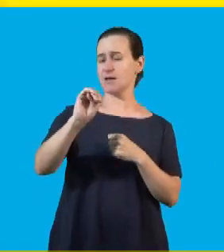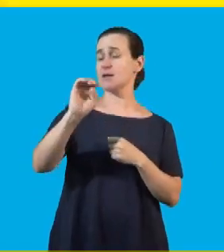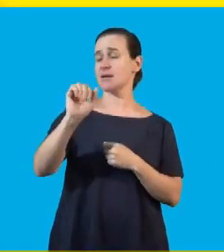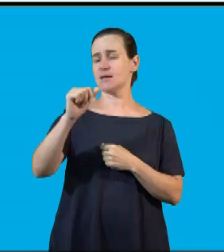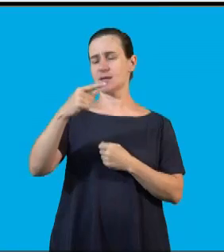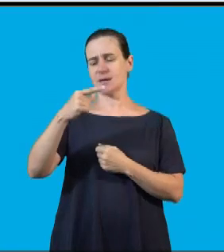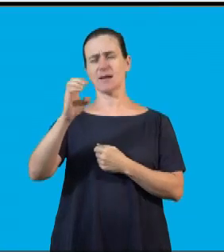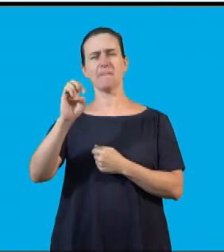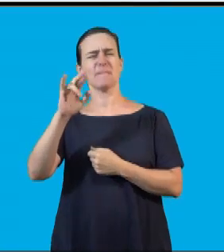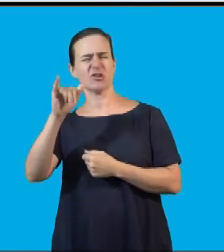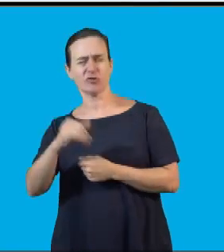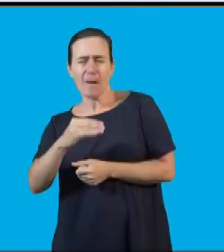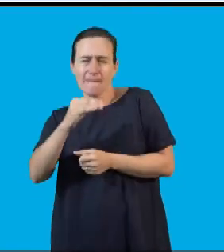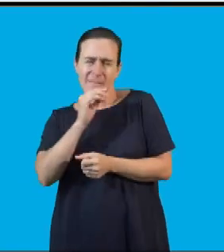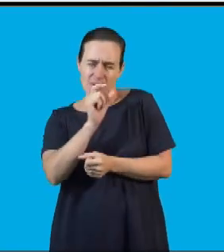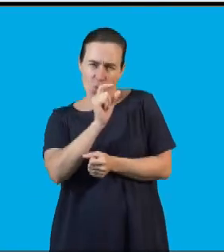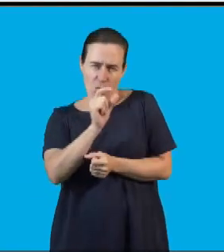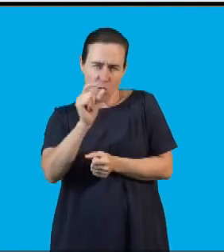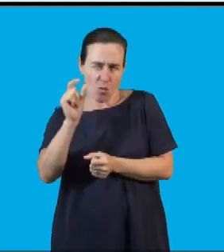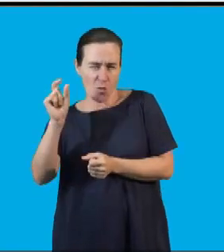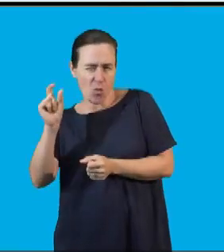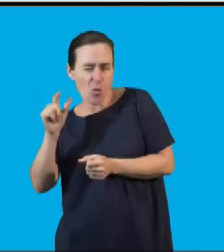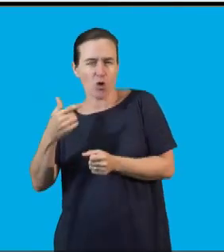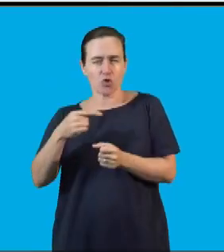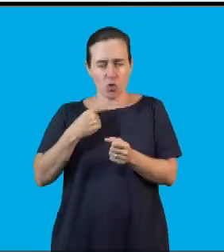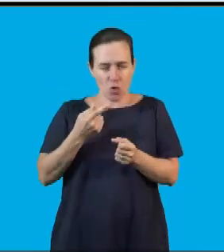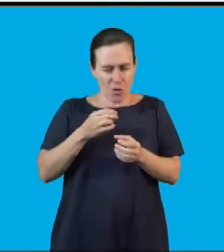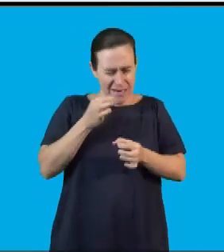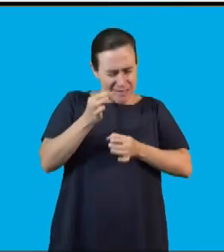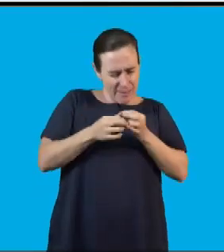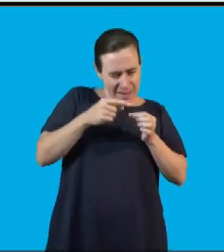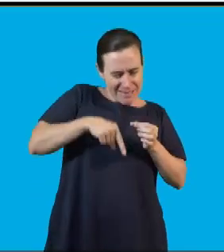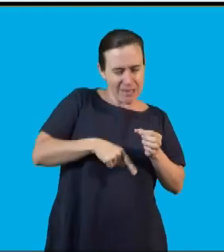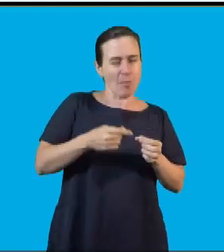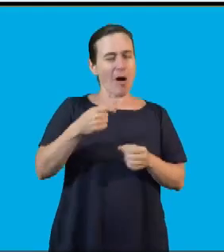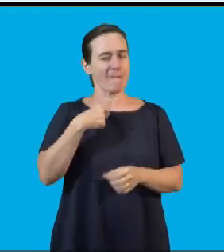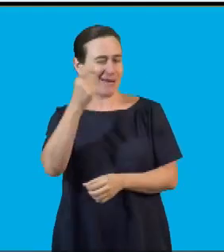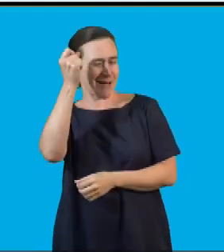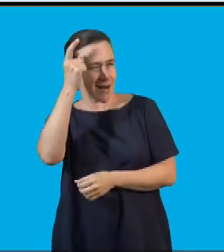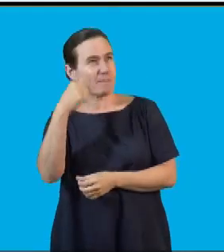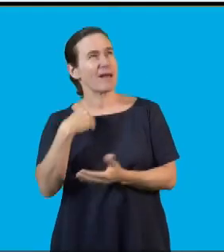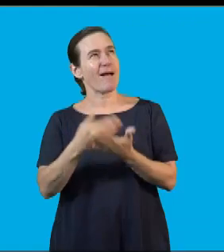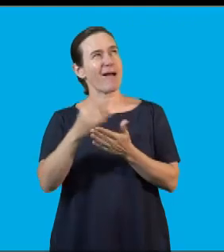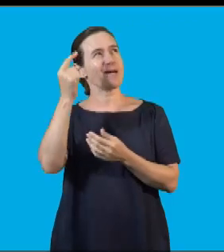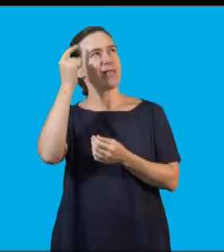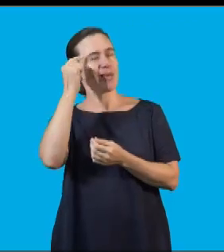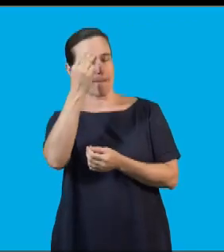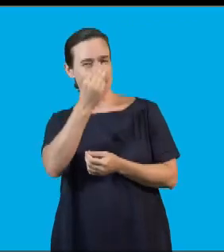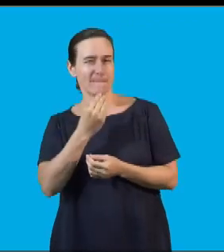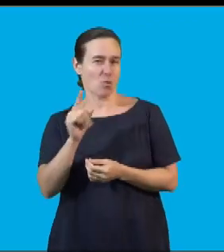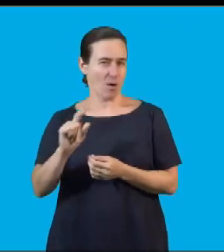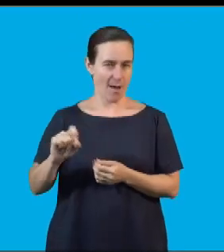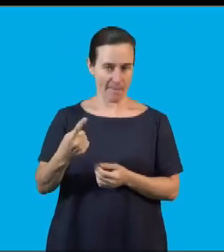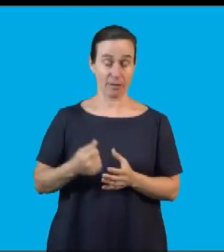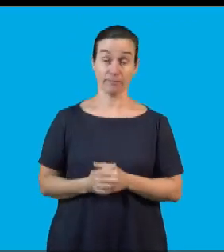imagery. This is using descriptive words and figures of speech to create pictures in the reader's mind.